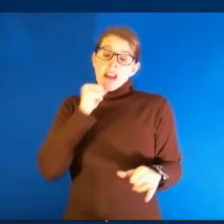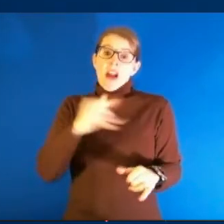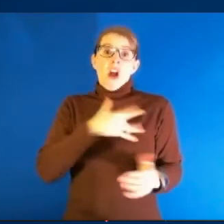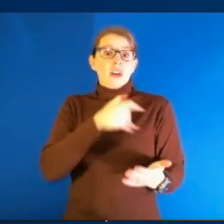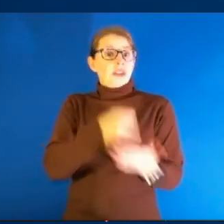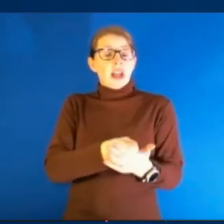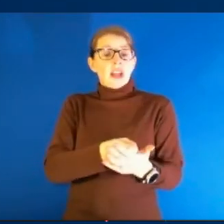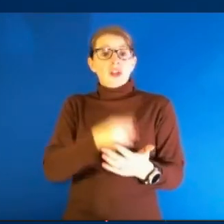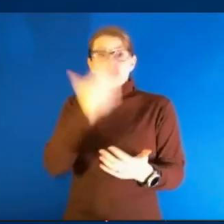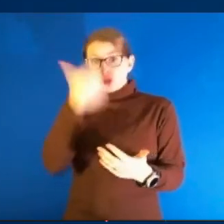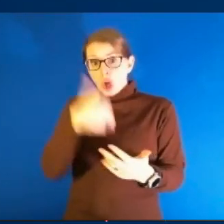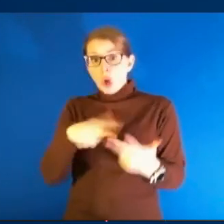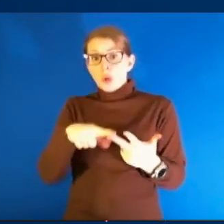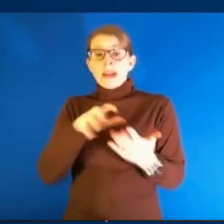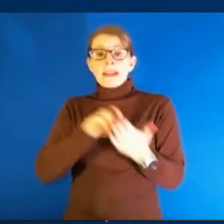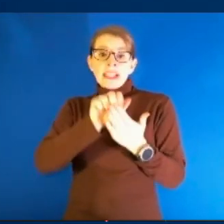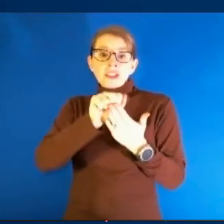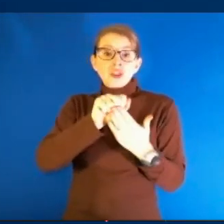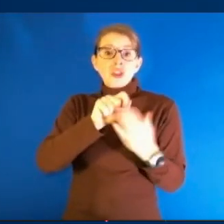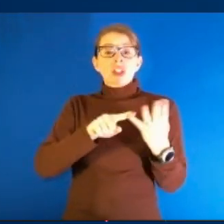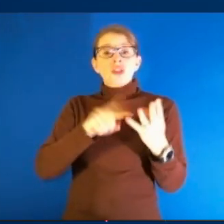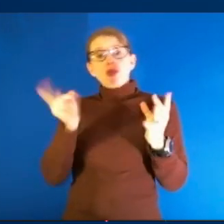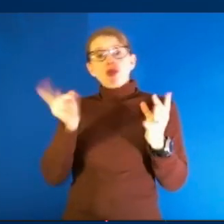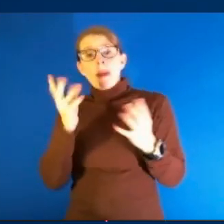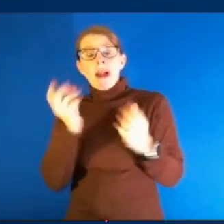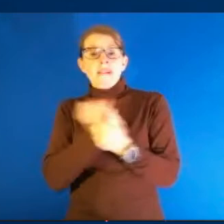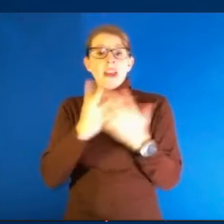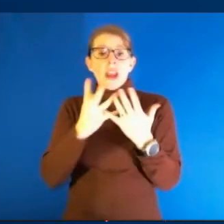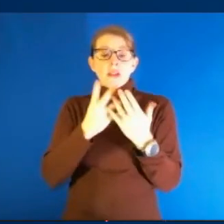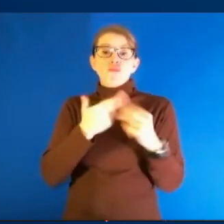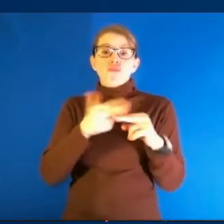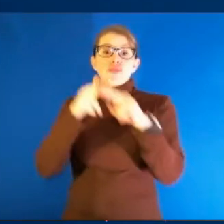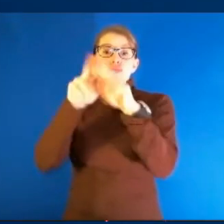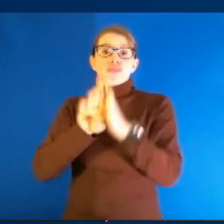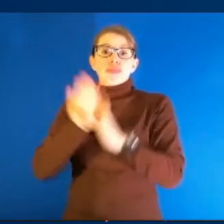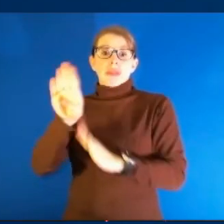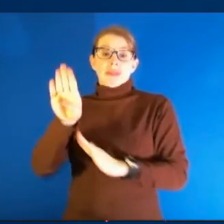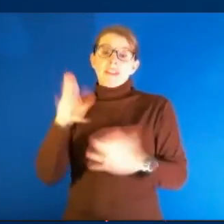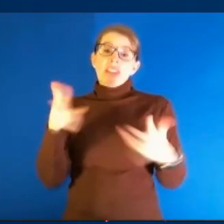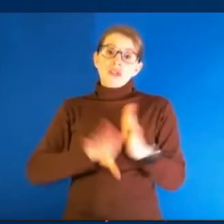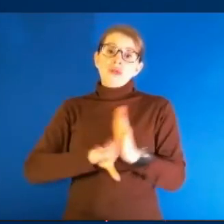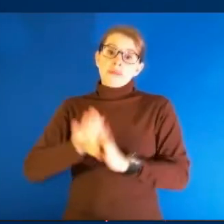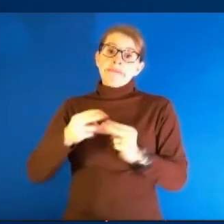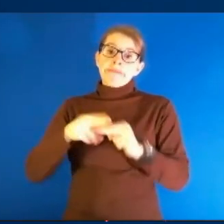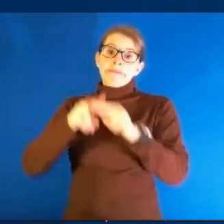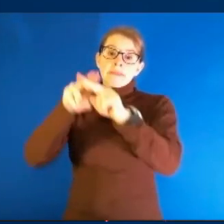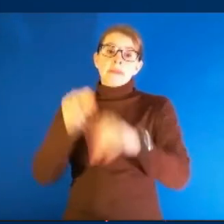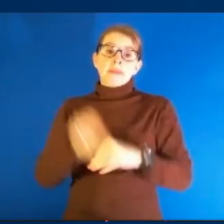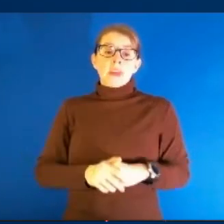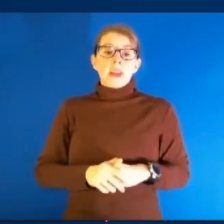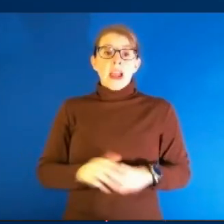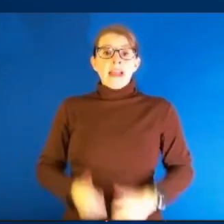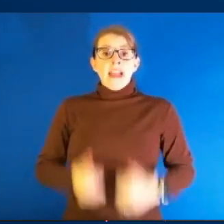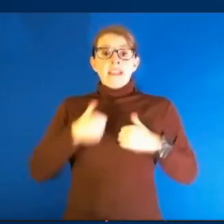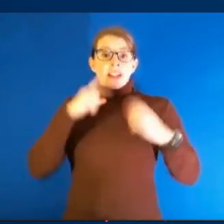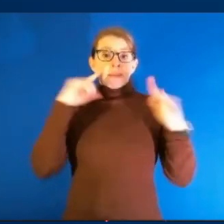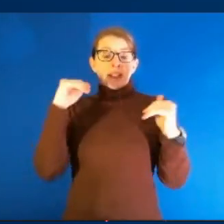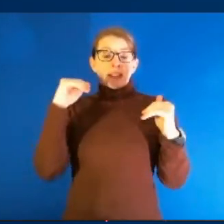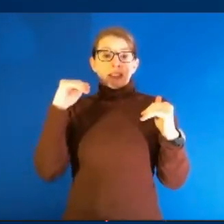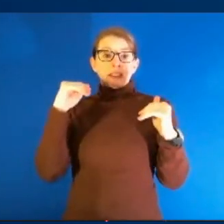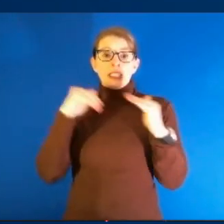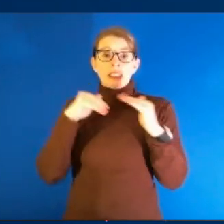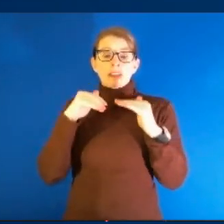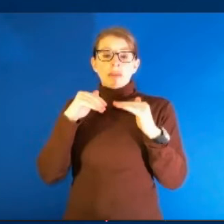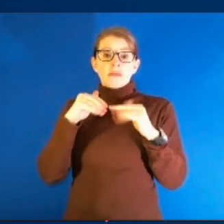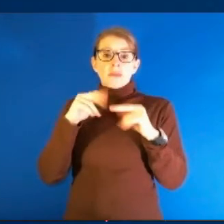stroke, cancer, trauma, and everything continue to rise, which, by the way, they already have. Remember, U.S. life expectancy is down by about 2 years. And why